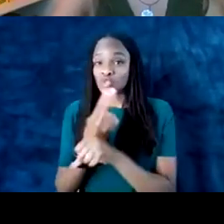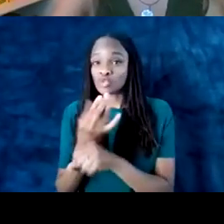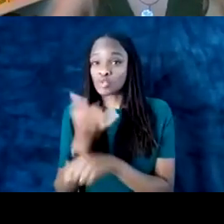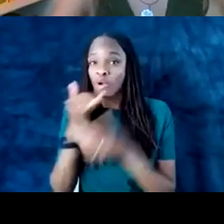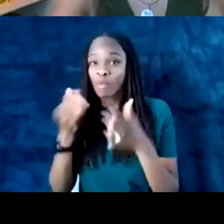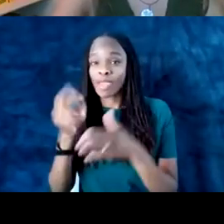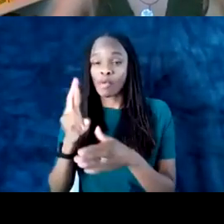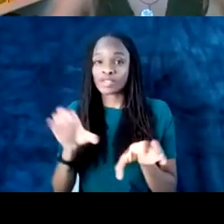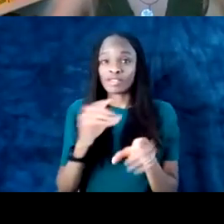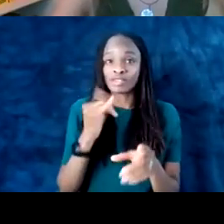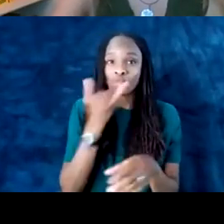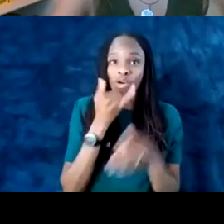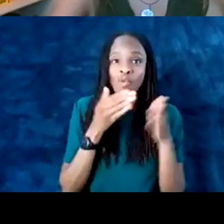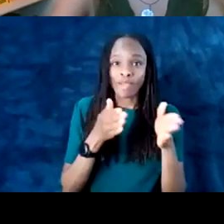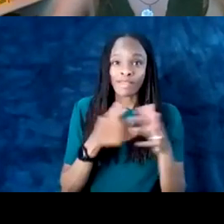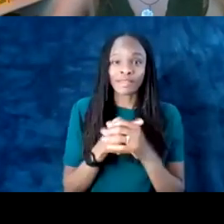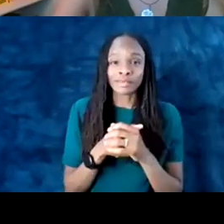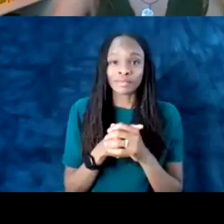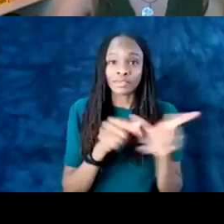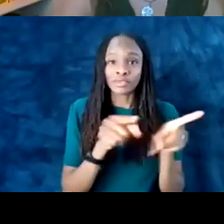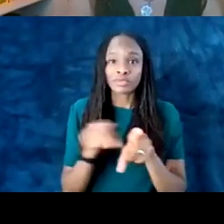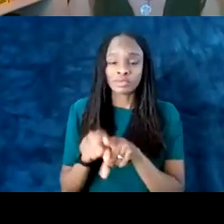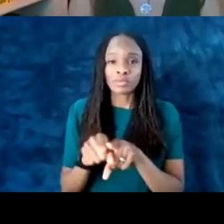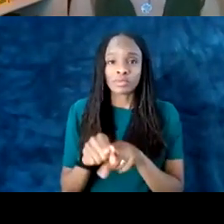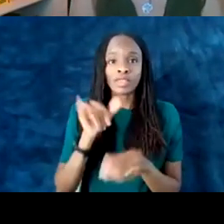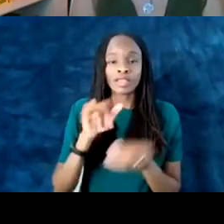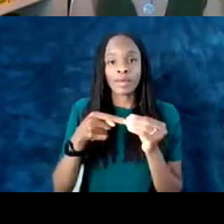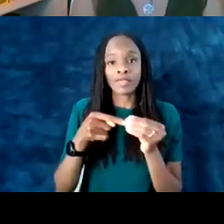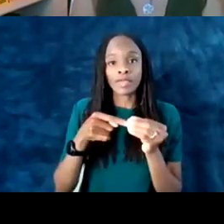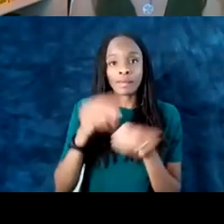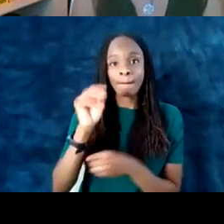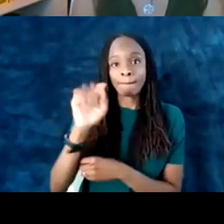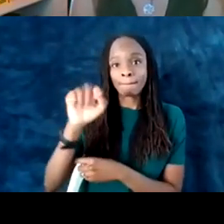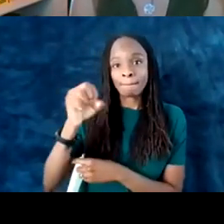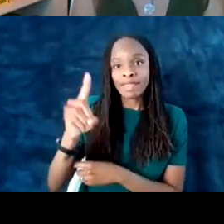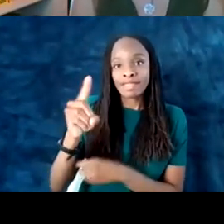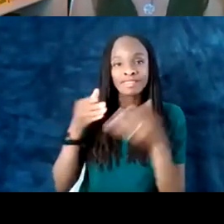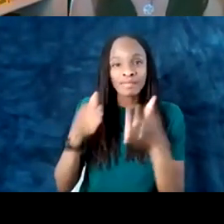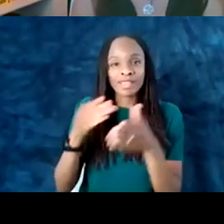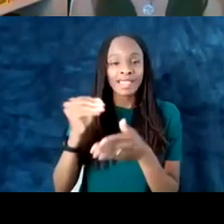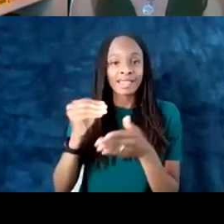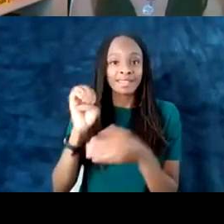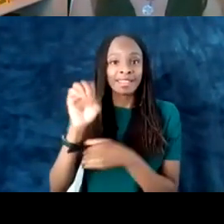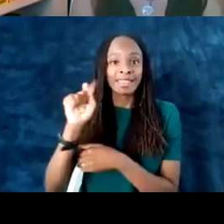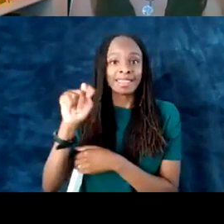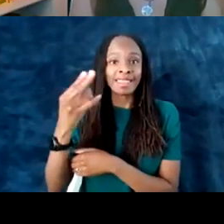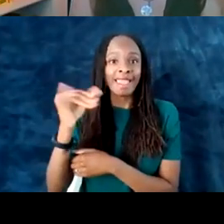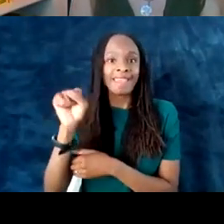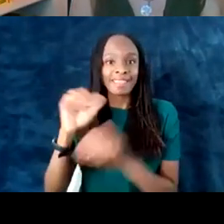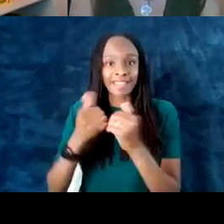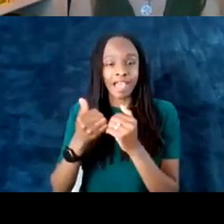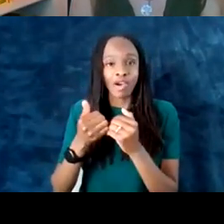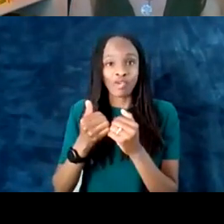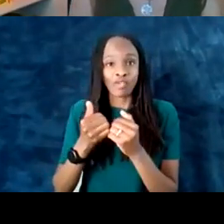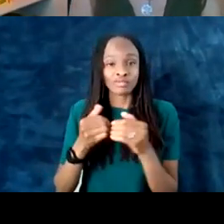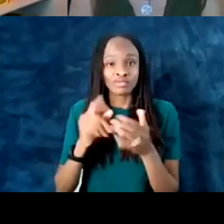way as well. And this goes to the methodology, but also the ethics of how it's conducted. And this larger question of, you know, what